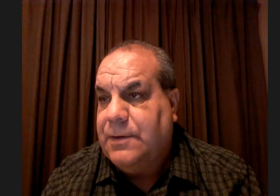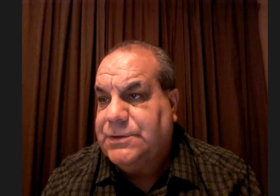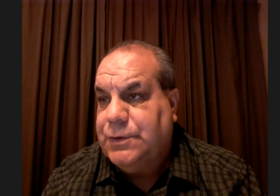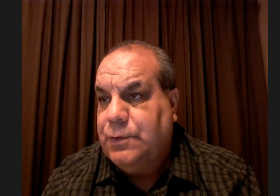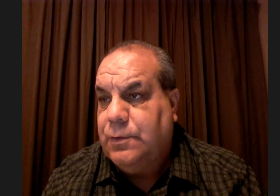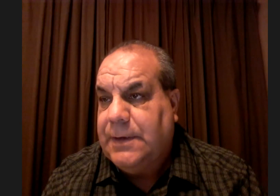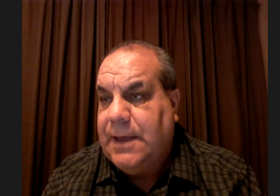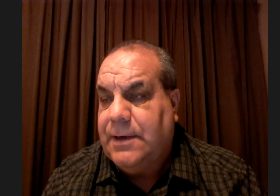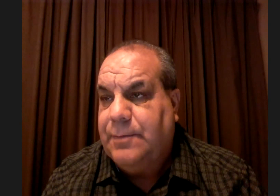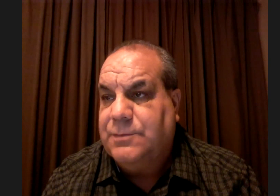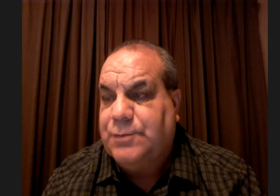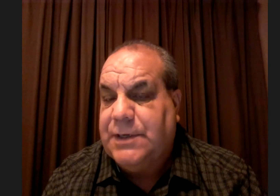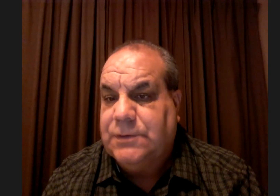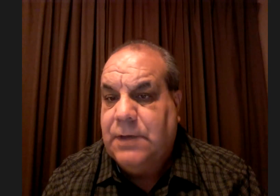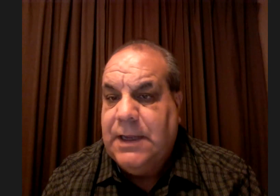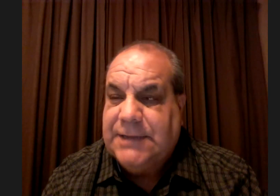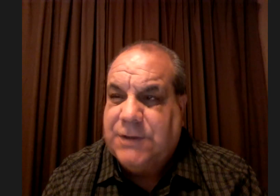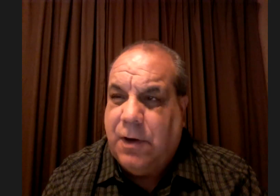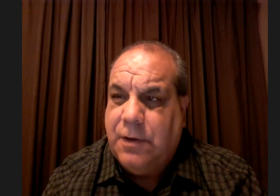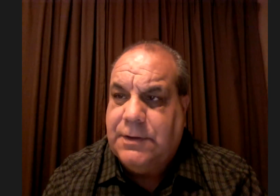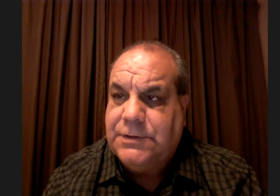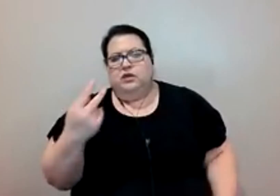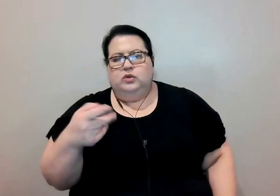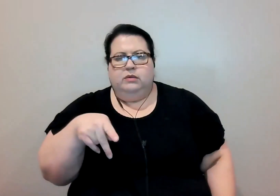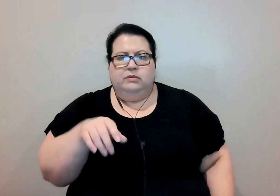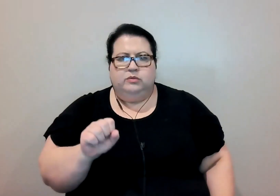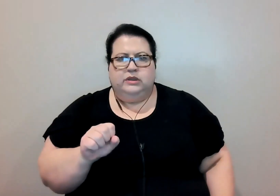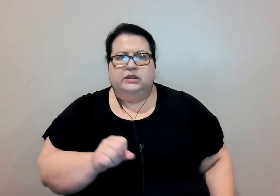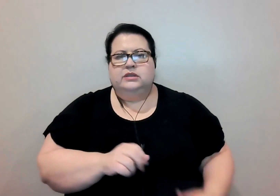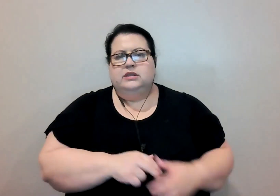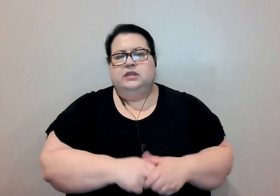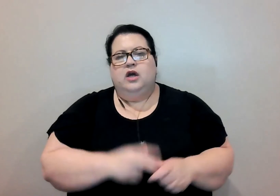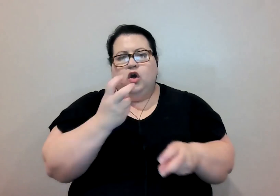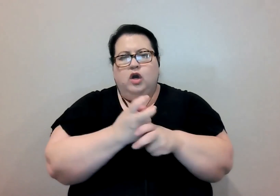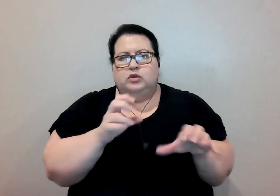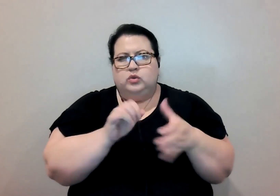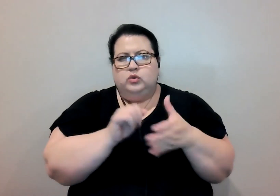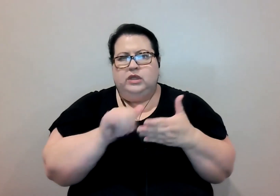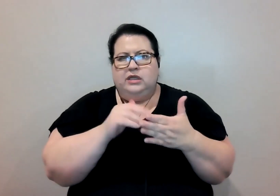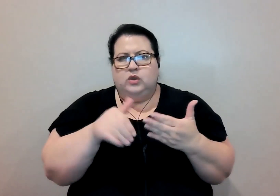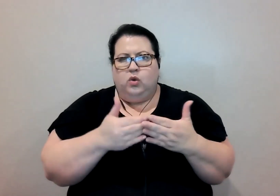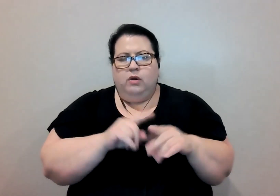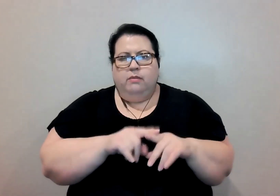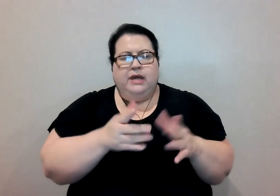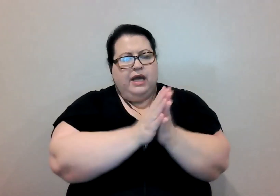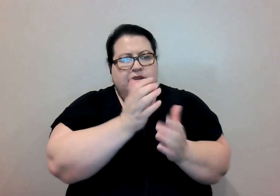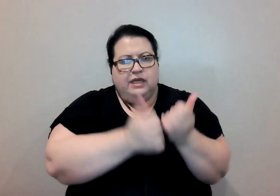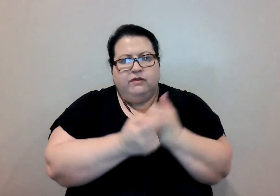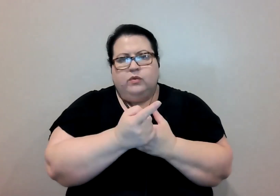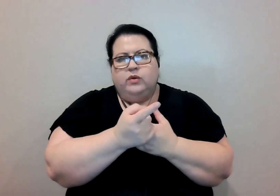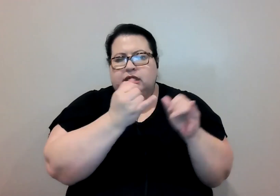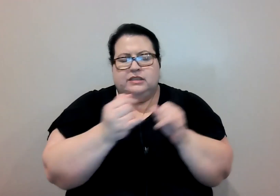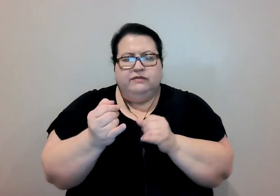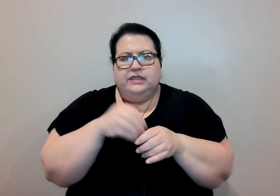there's 2 down in Palm Springs. So it's hard to do it as a whole, but we're asking everybody individually within